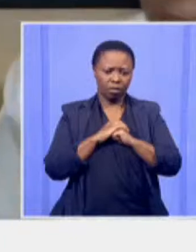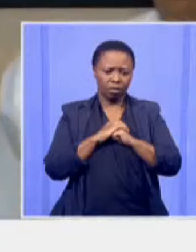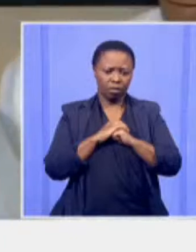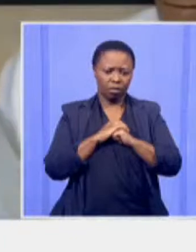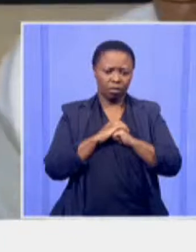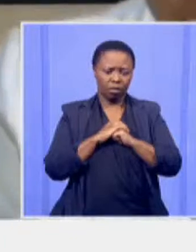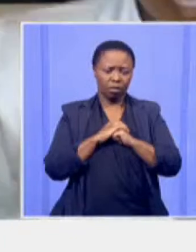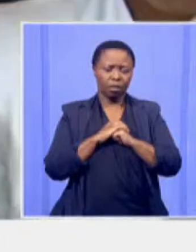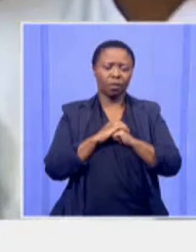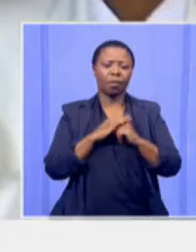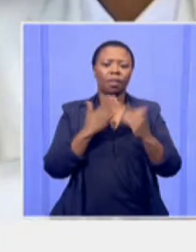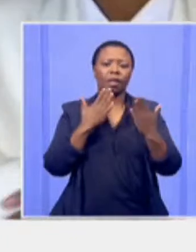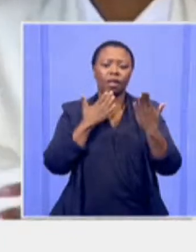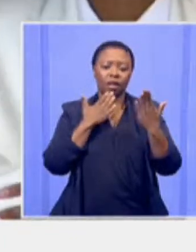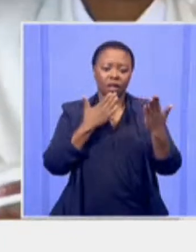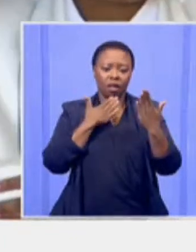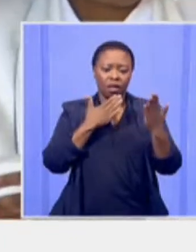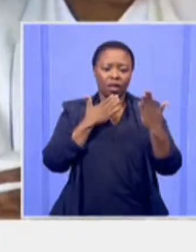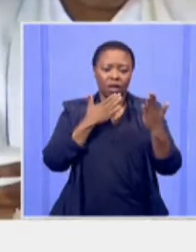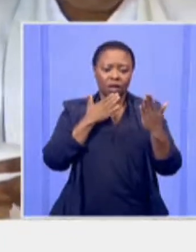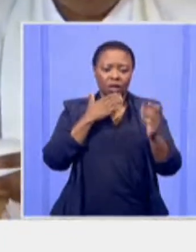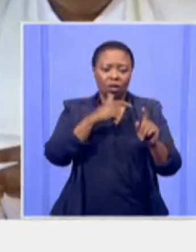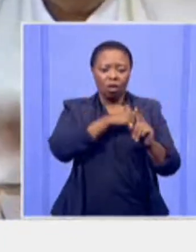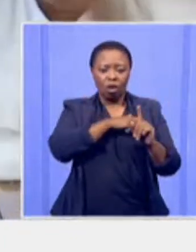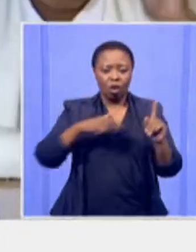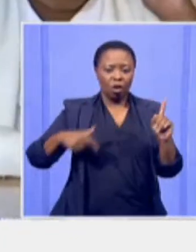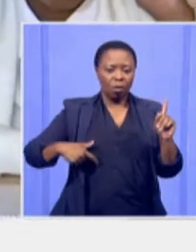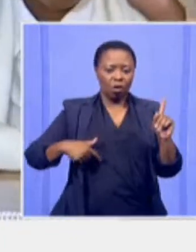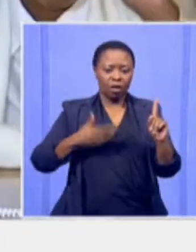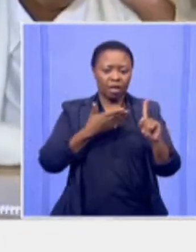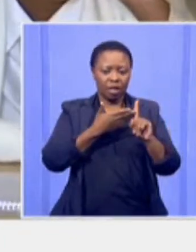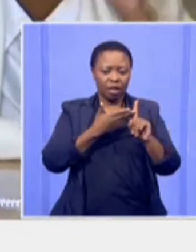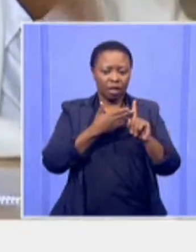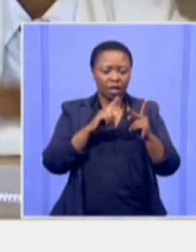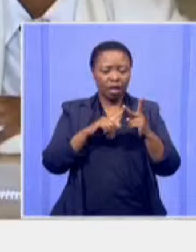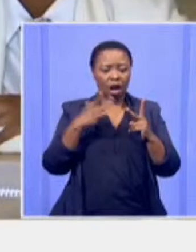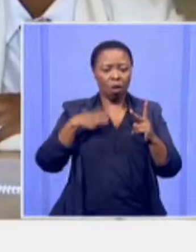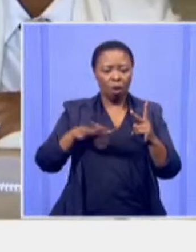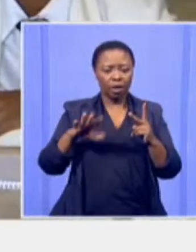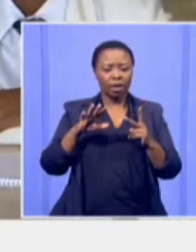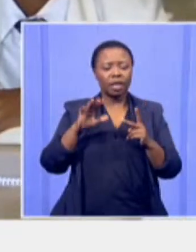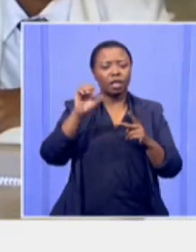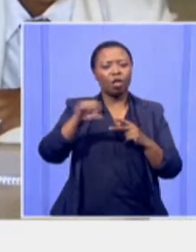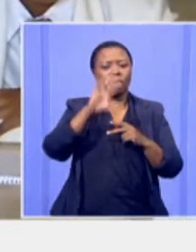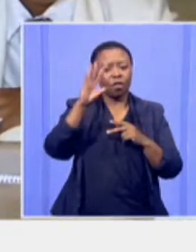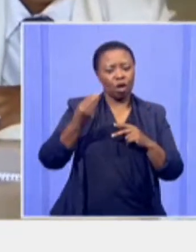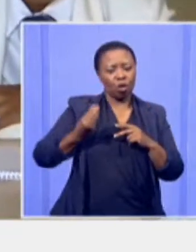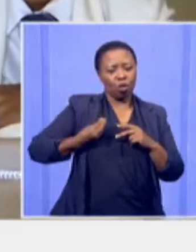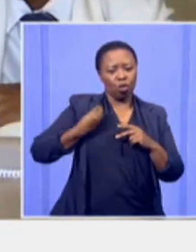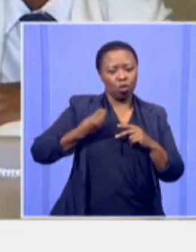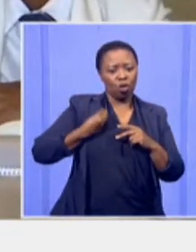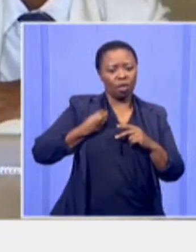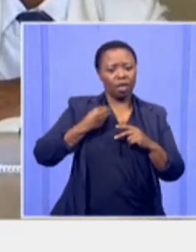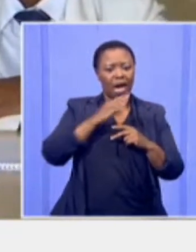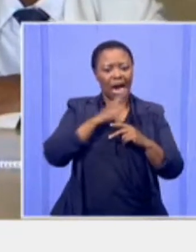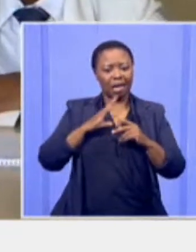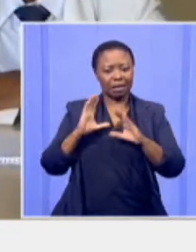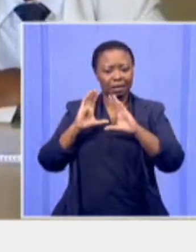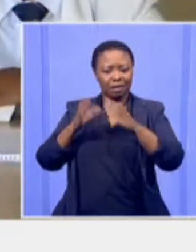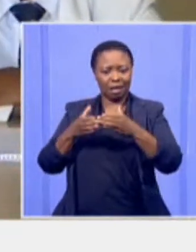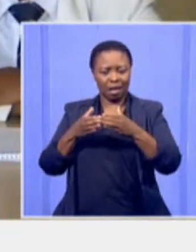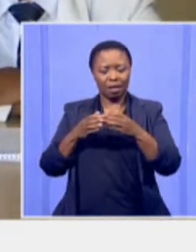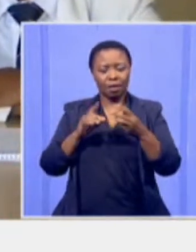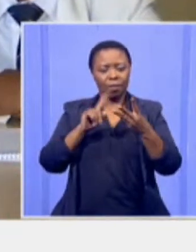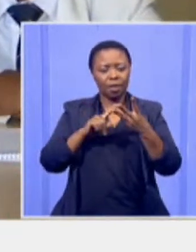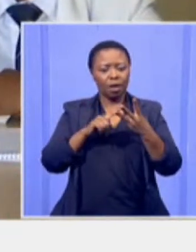Thank you, Mr. President. We'd also like to thank the South African Youth Economic Council for joining us today. We also